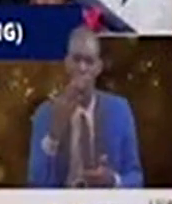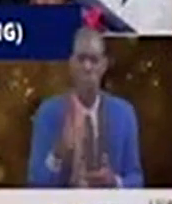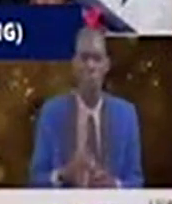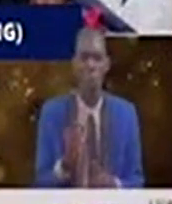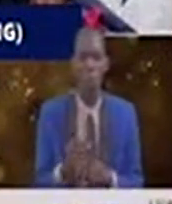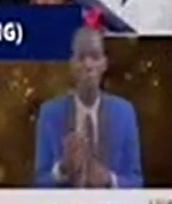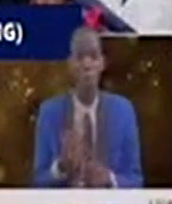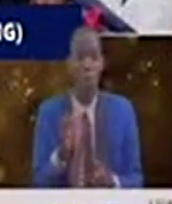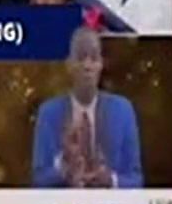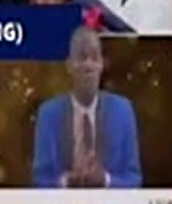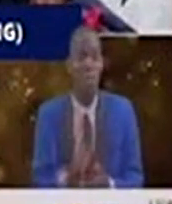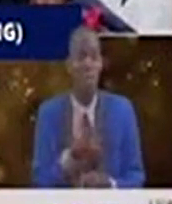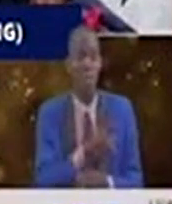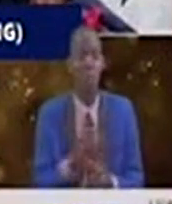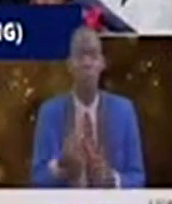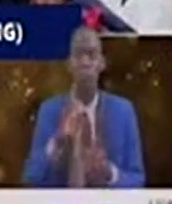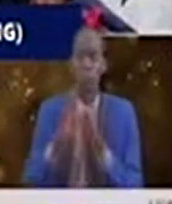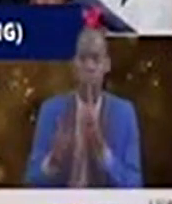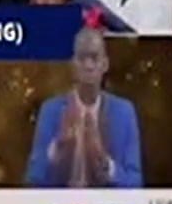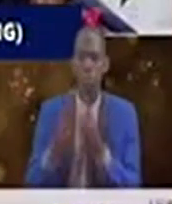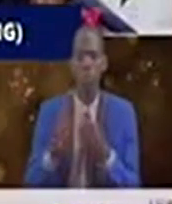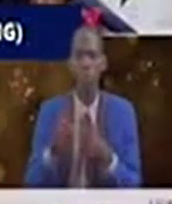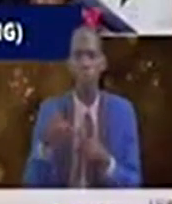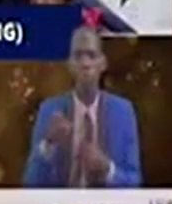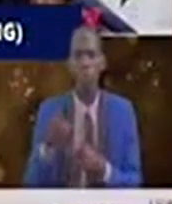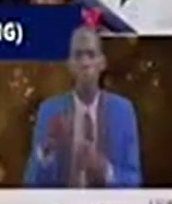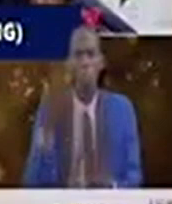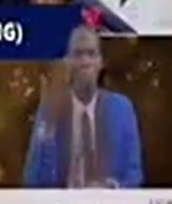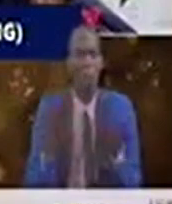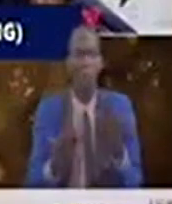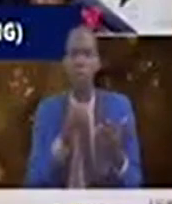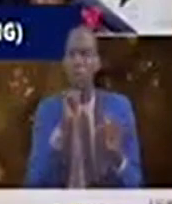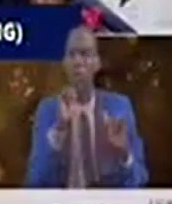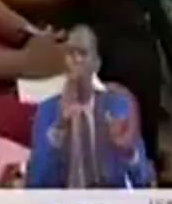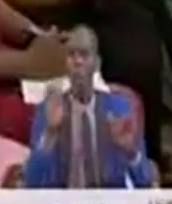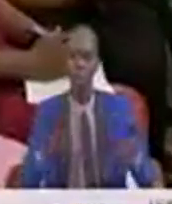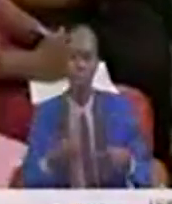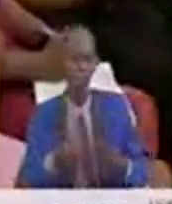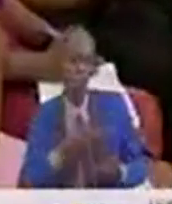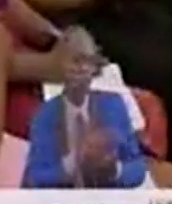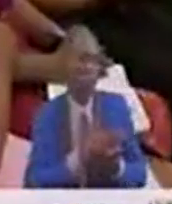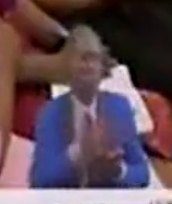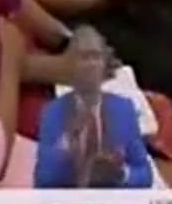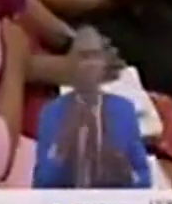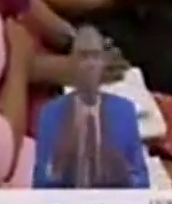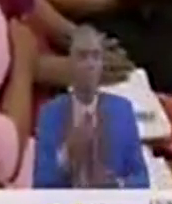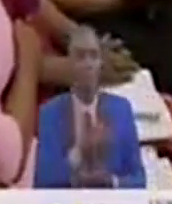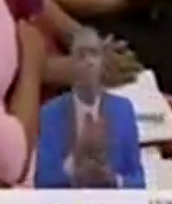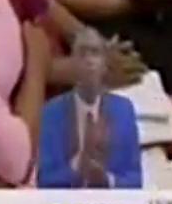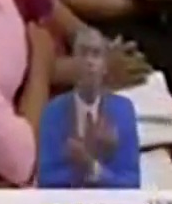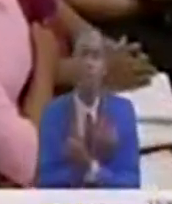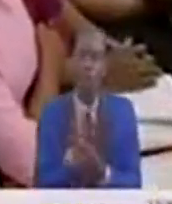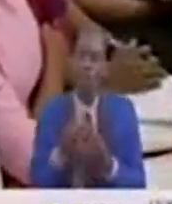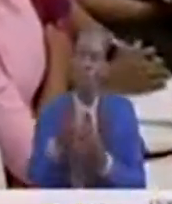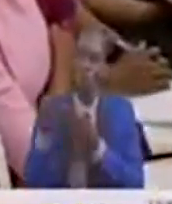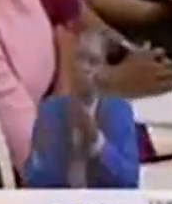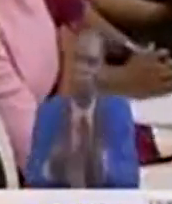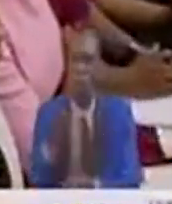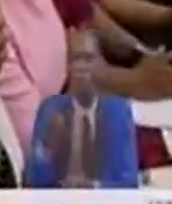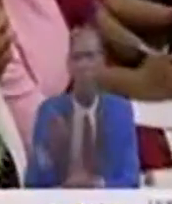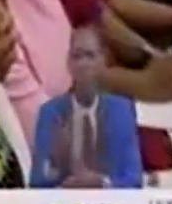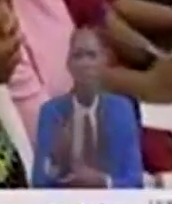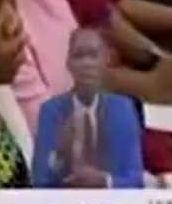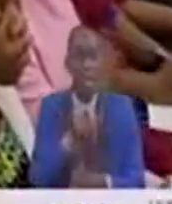you might not be able to shake off. He wants to visit you. And every time he visits, if